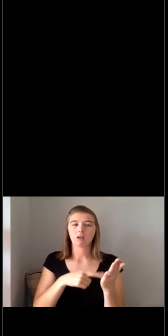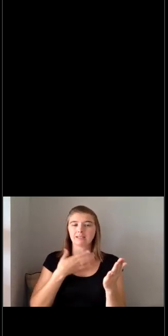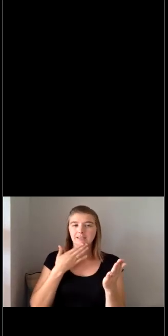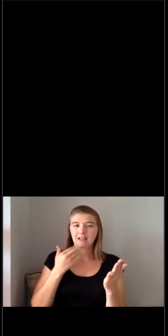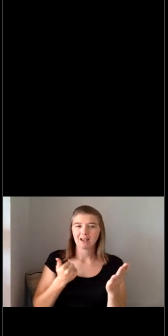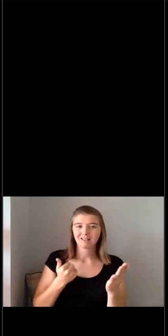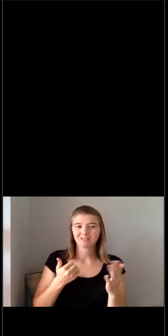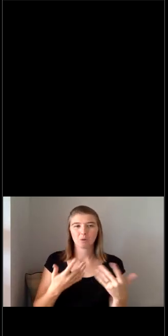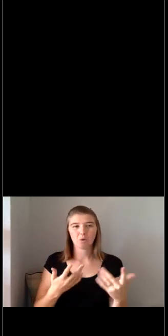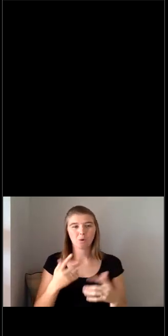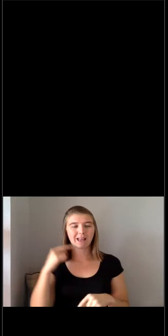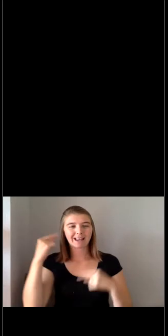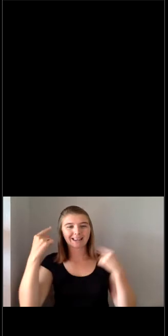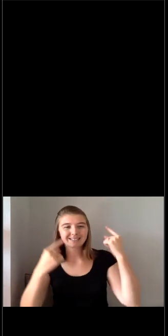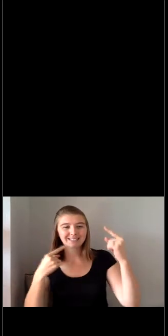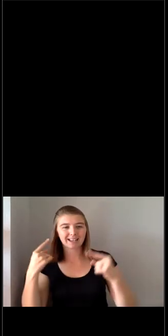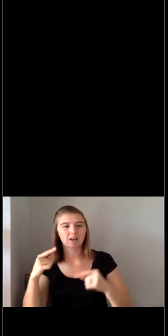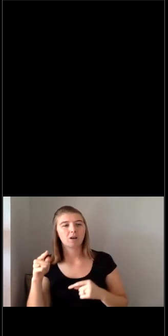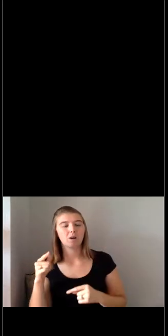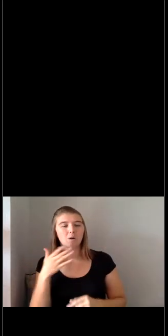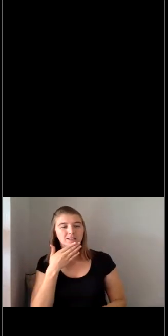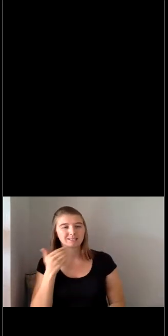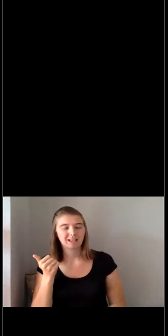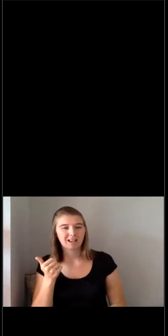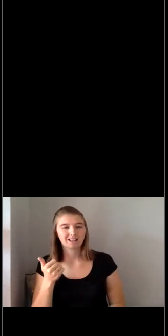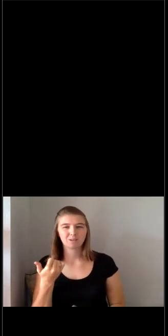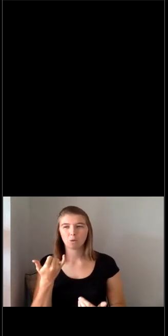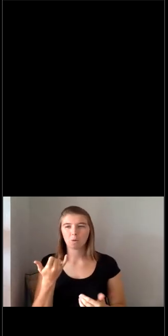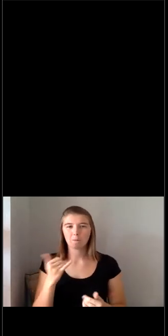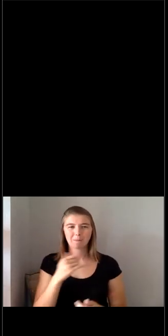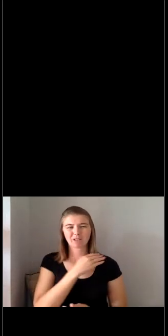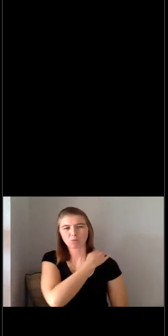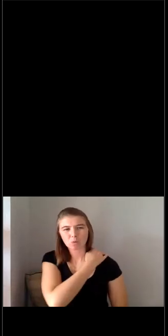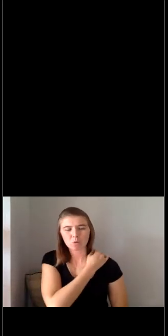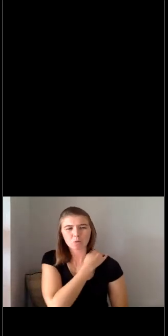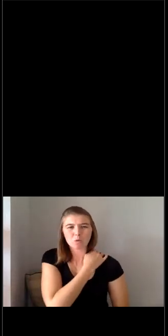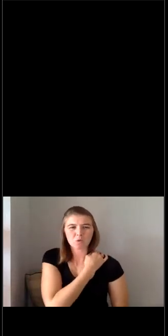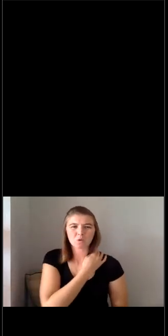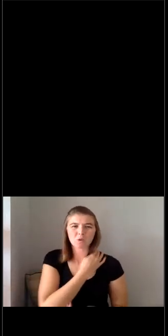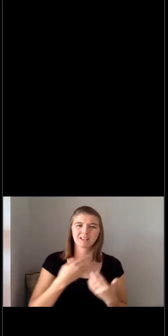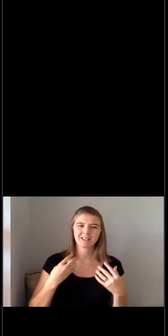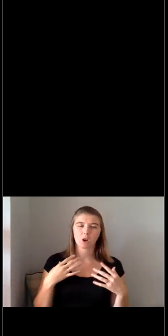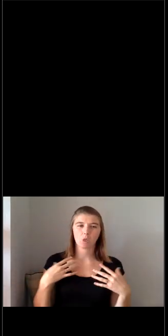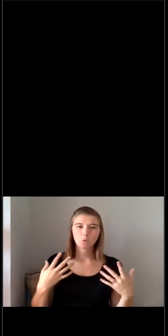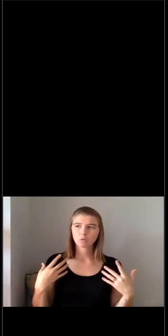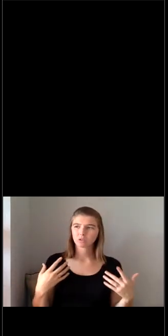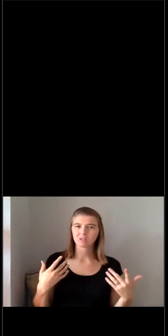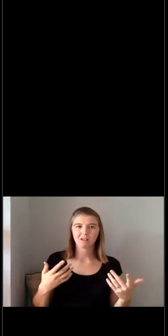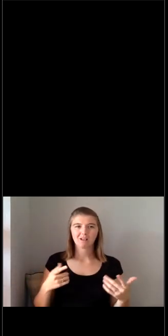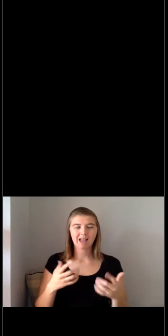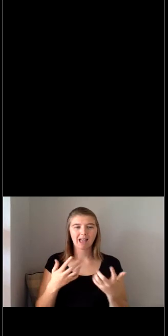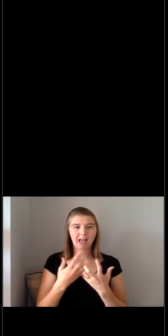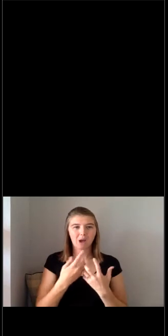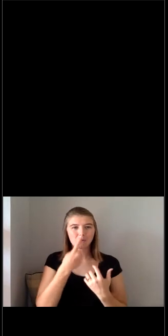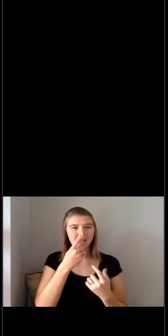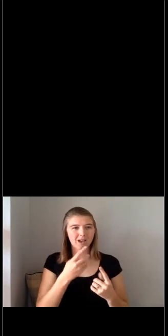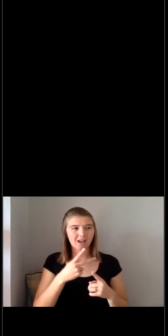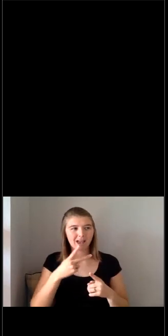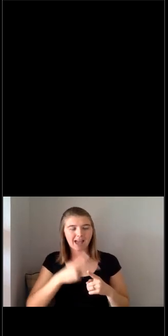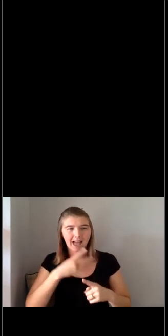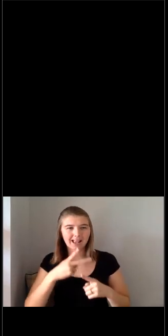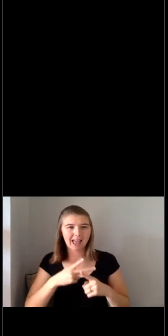make time to do a bit of listening. If it was the shoulders and neck feeling a bit looser, how can we fit more of those movements or actions into our life? So I'm very